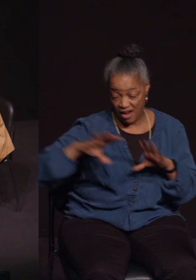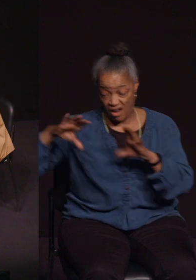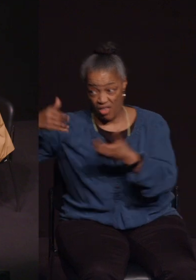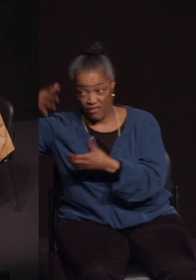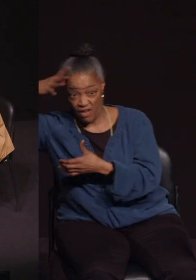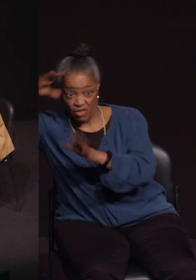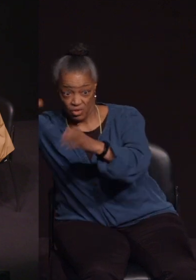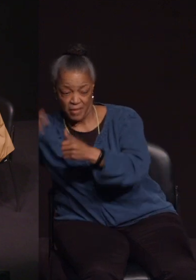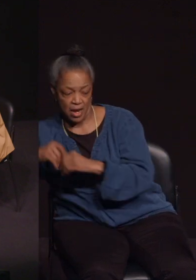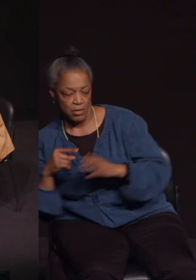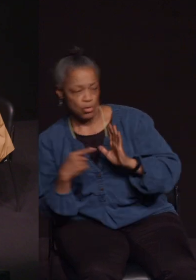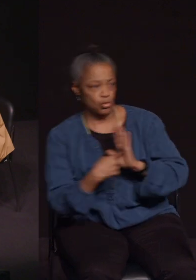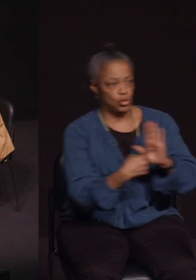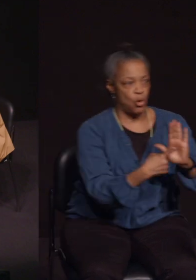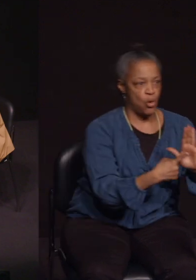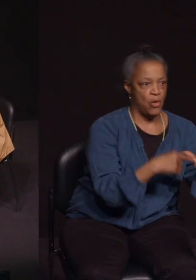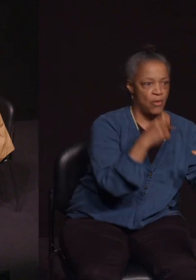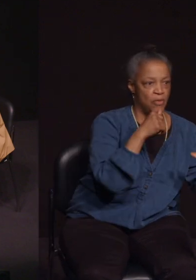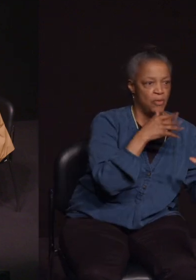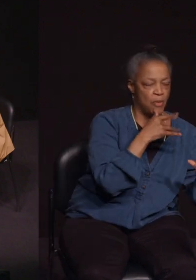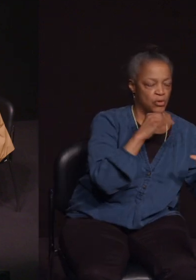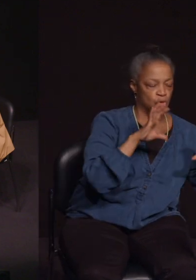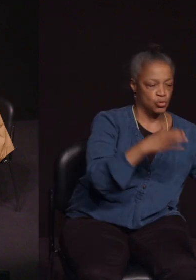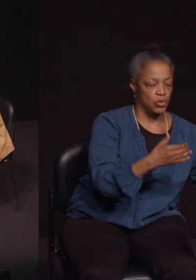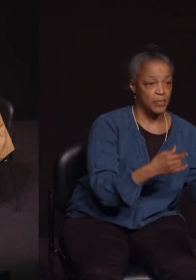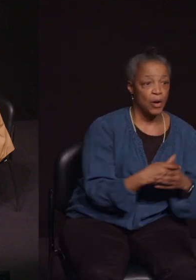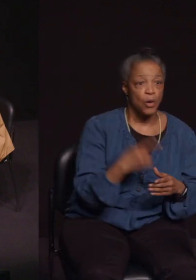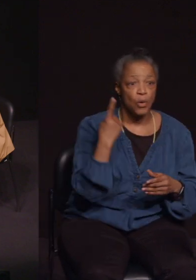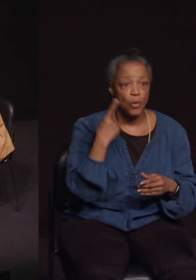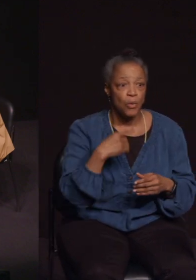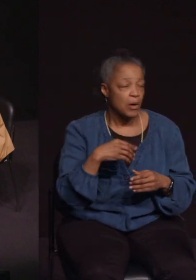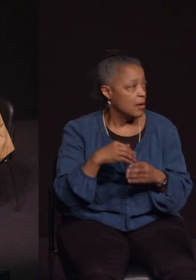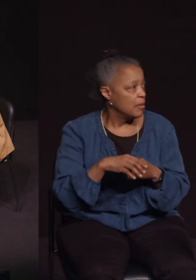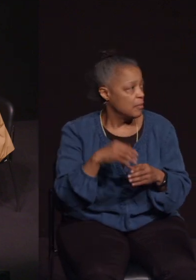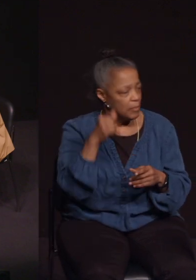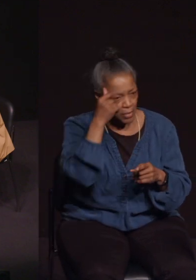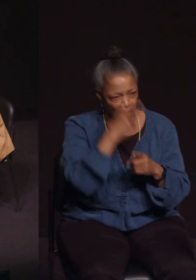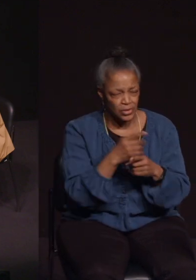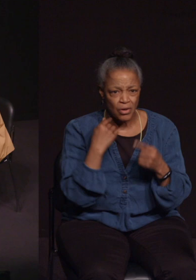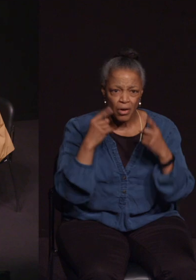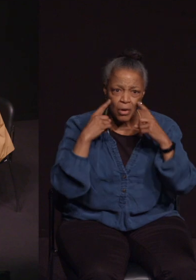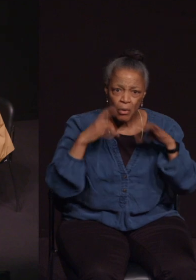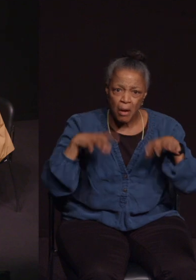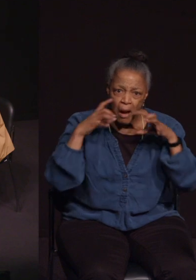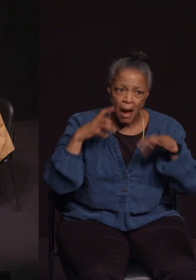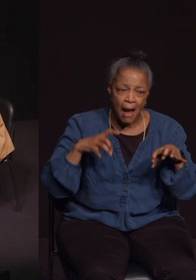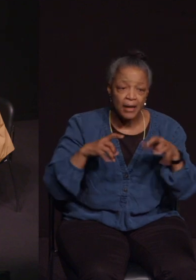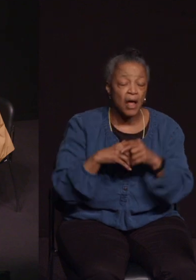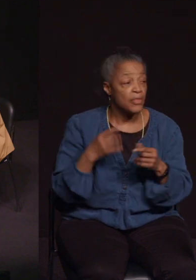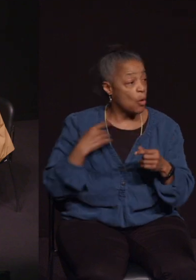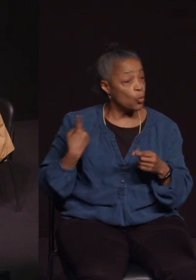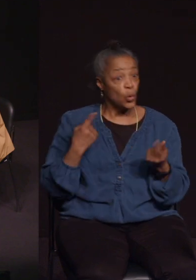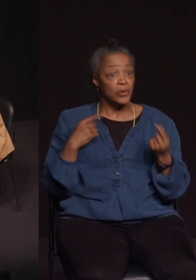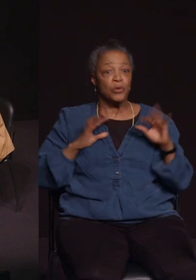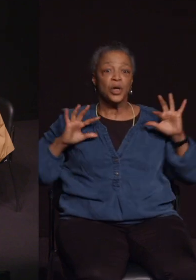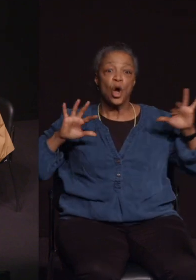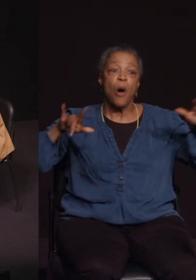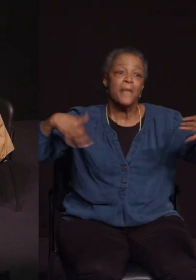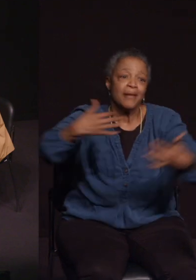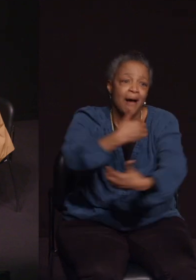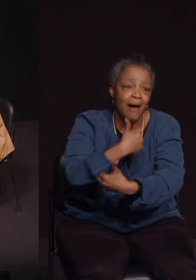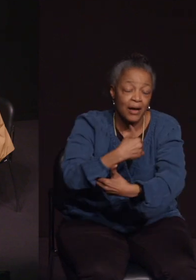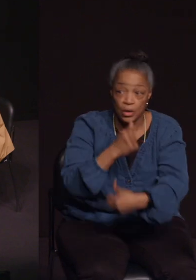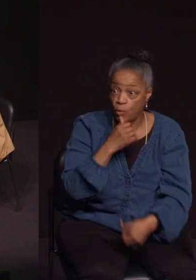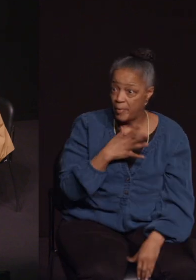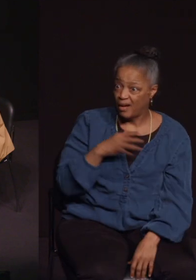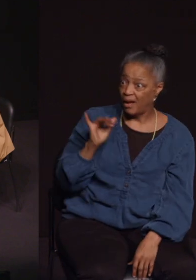know, we'll have one brother might start crying or something like that, and we all just come up and hug them. And these women would sit back